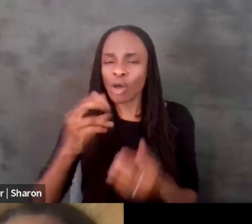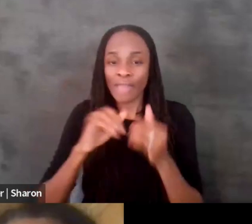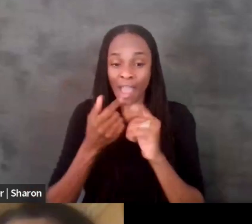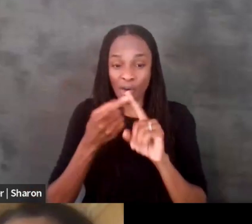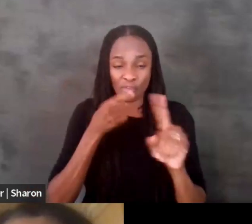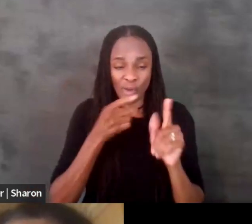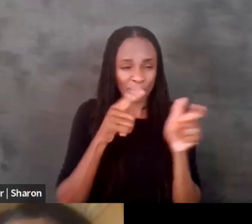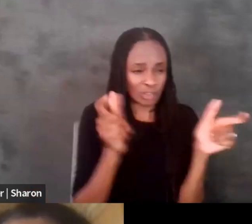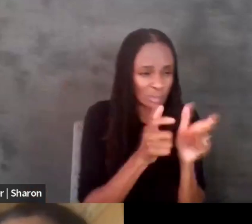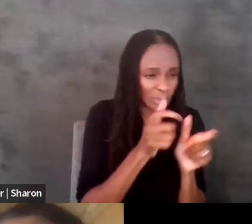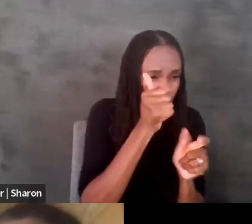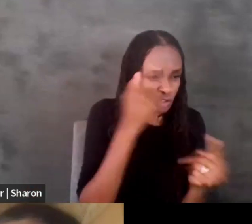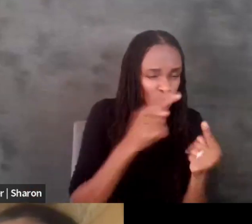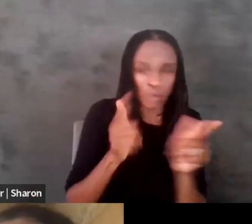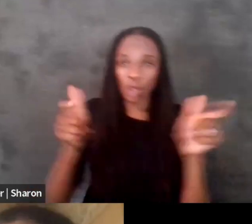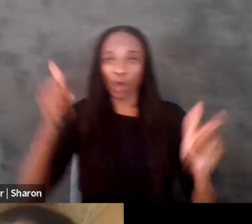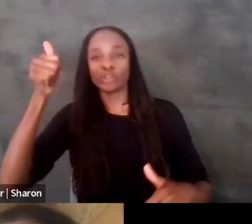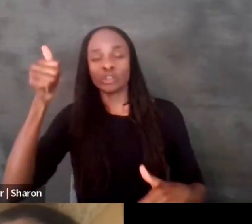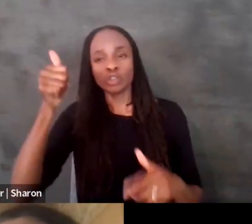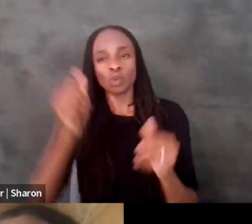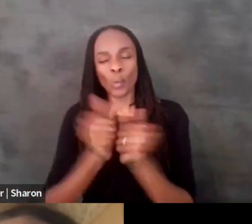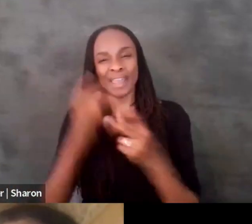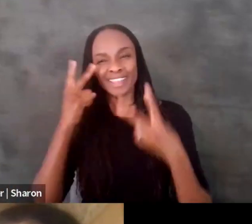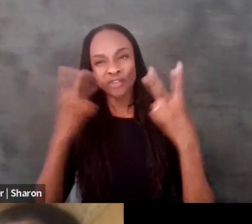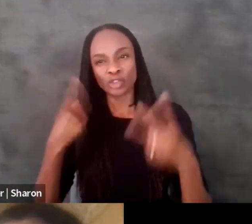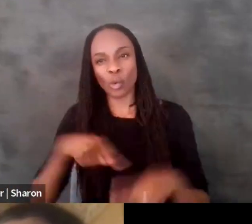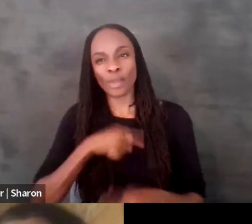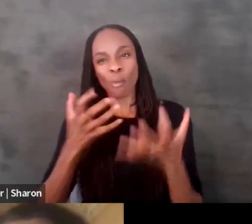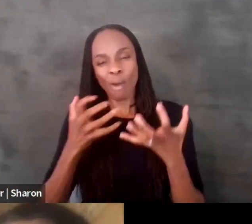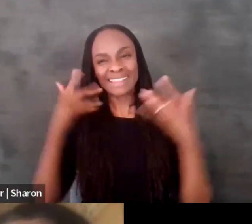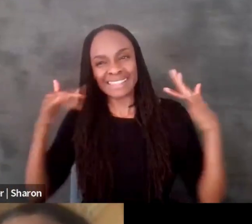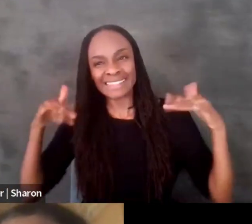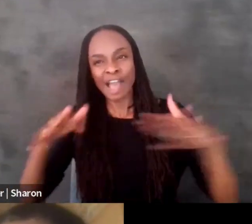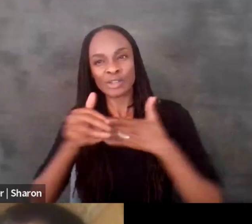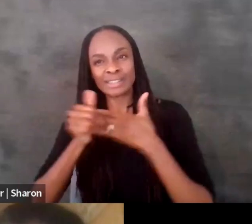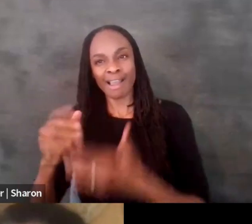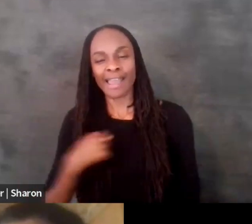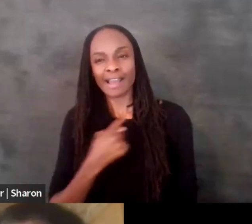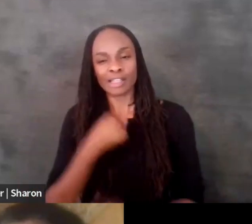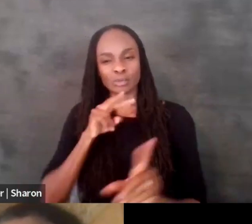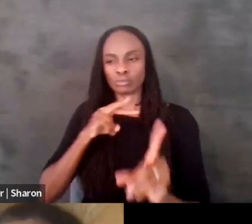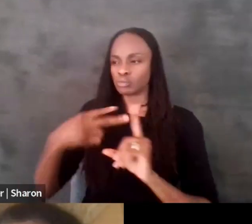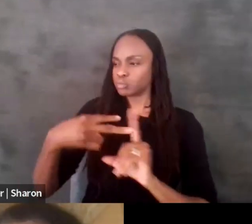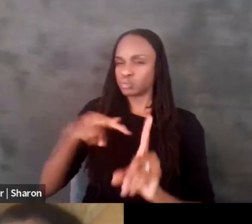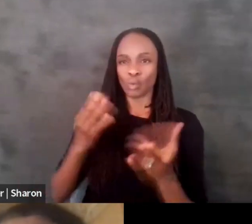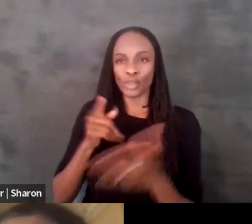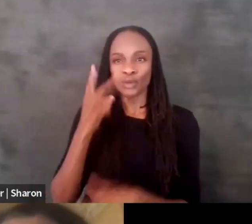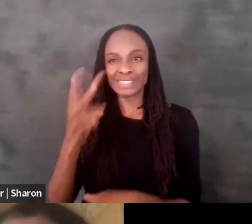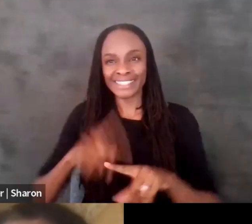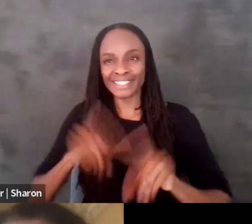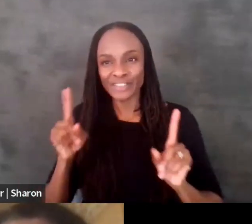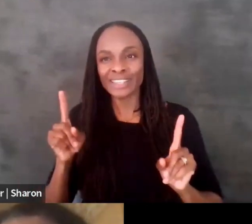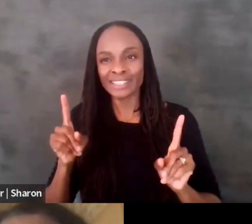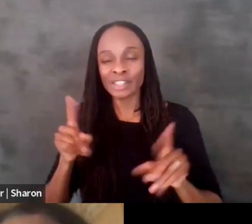And along with the visuals, we wanted the sound to guide us to also perceive what you see differently. So